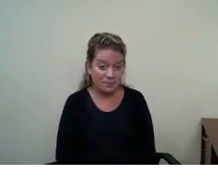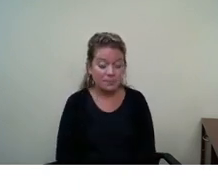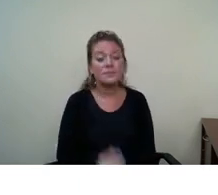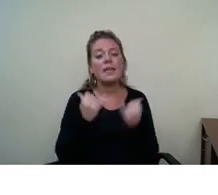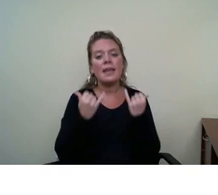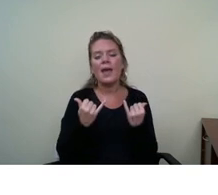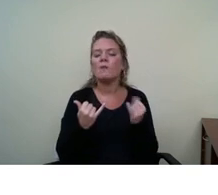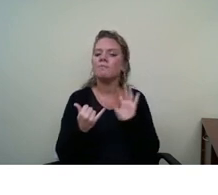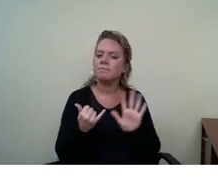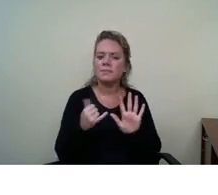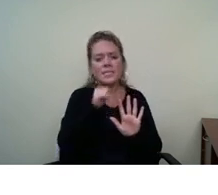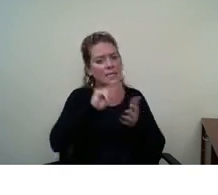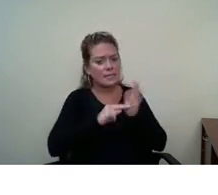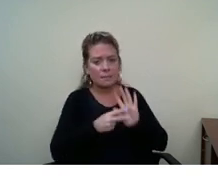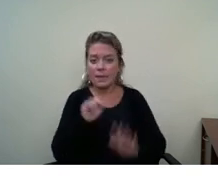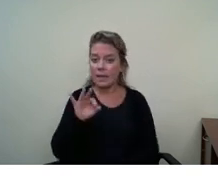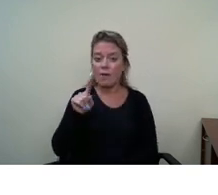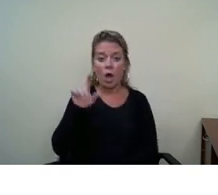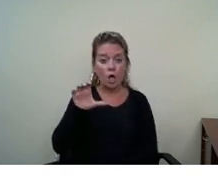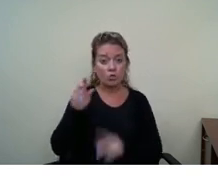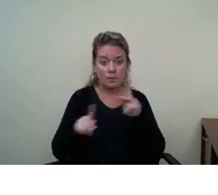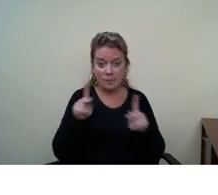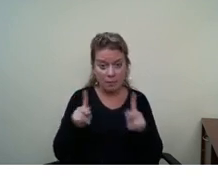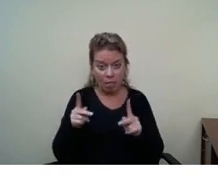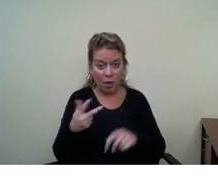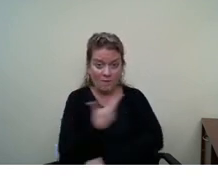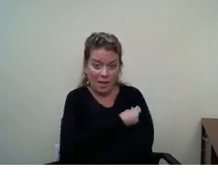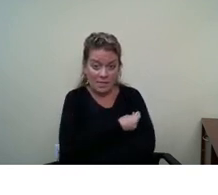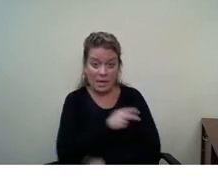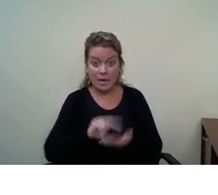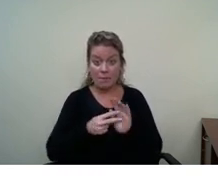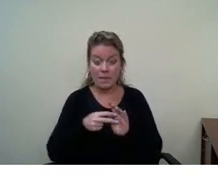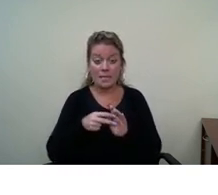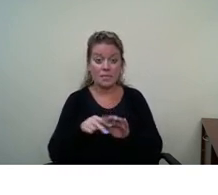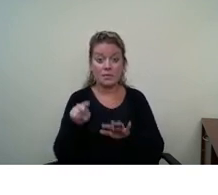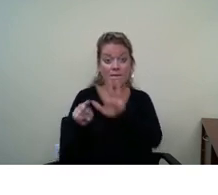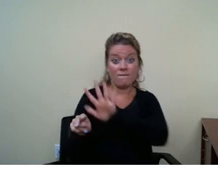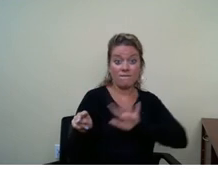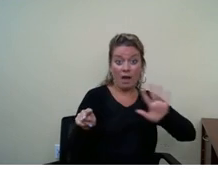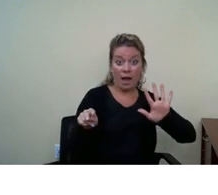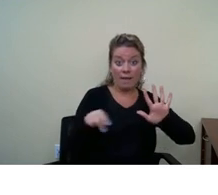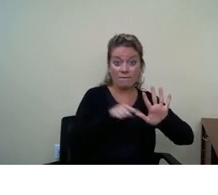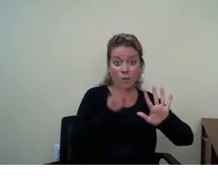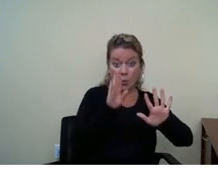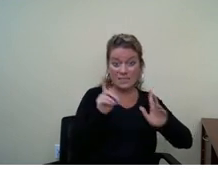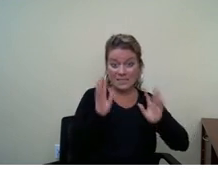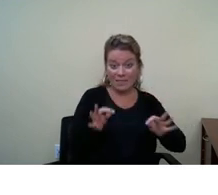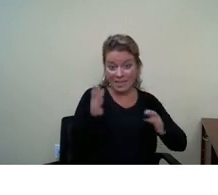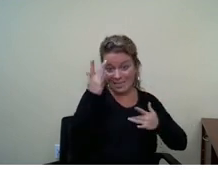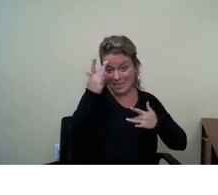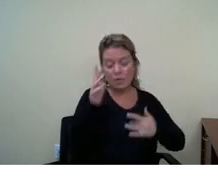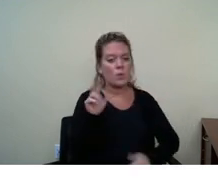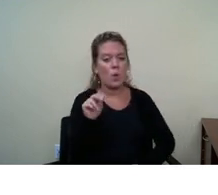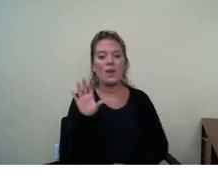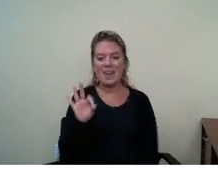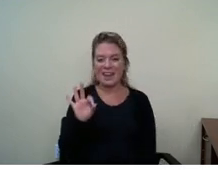Now, this doesn't mean if 100 people are vaccinated, 5 of them will get sick. Instead, that 95% number applies